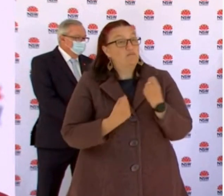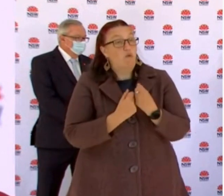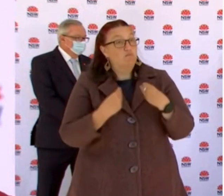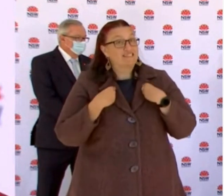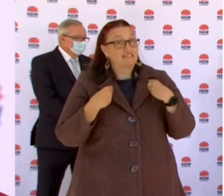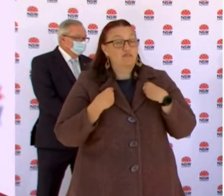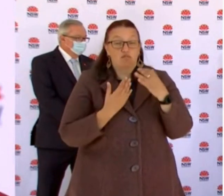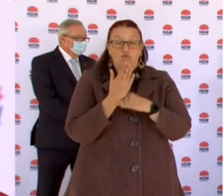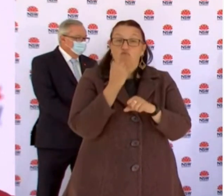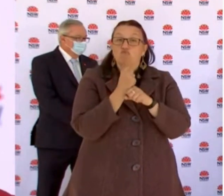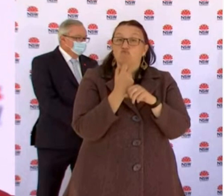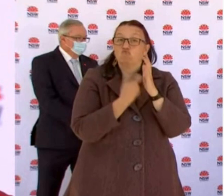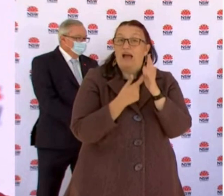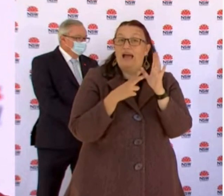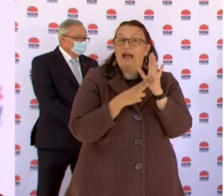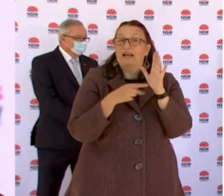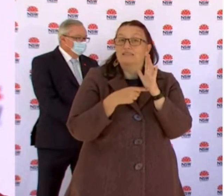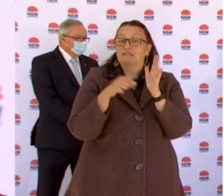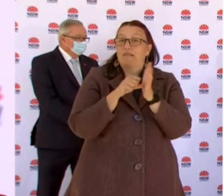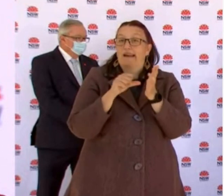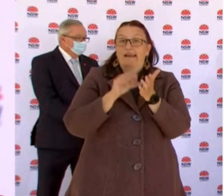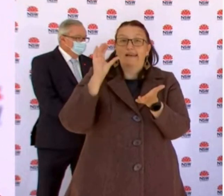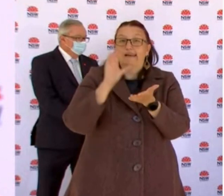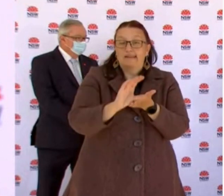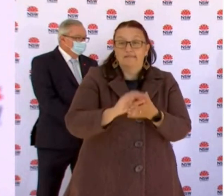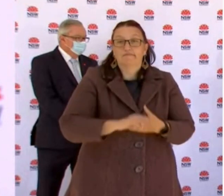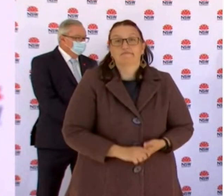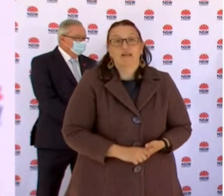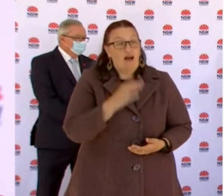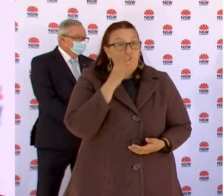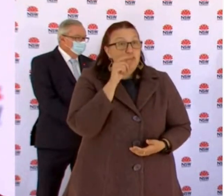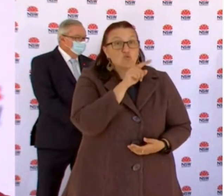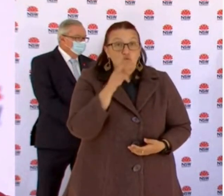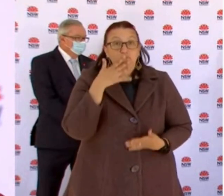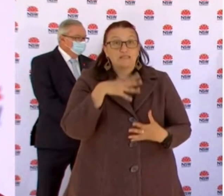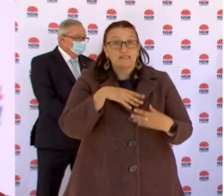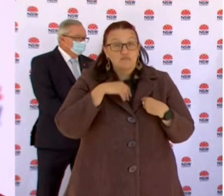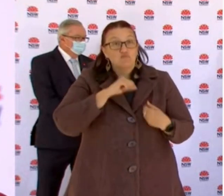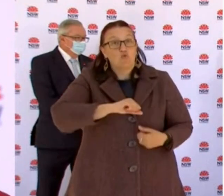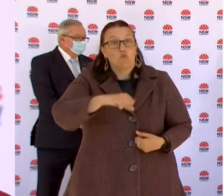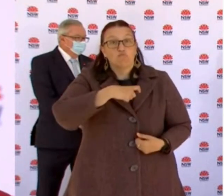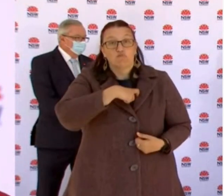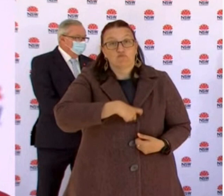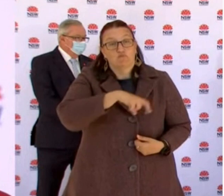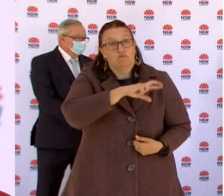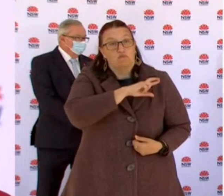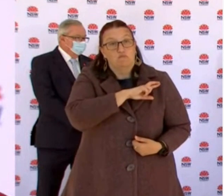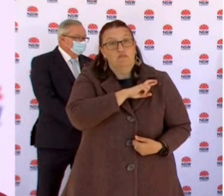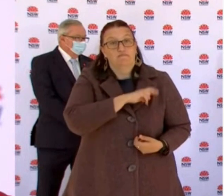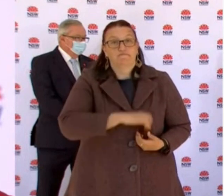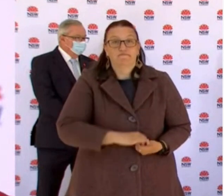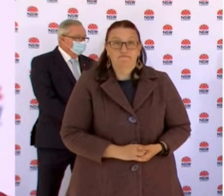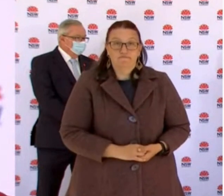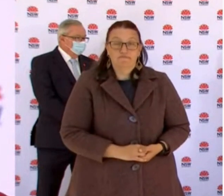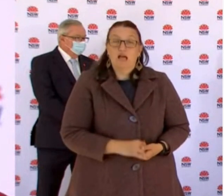to what the current lockdown. But I just ask individuals to please take personal responsibility. By your own actions, you might be infecting your